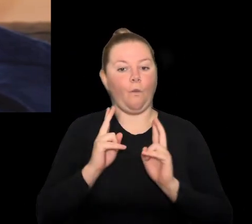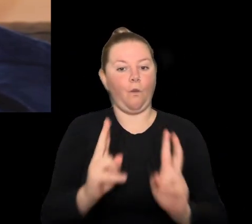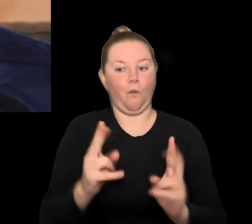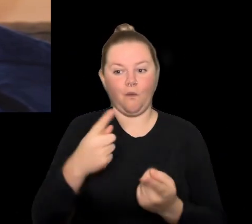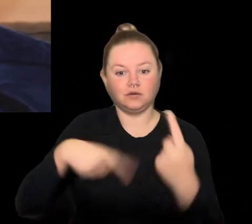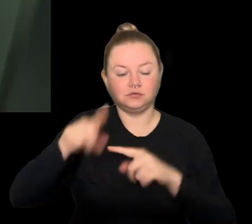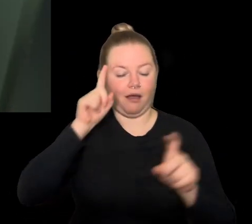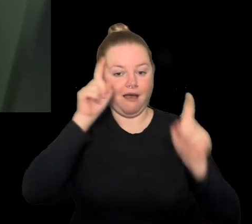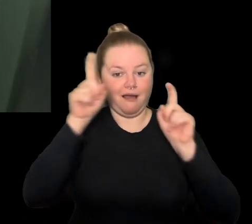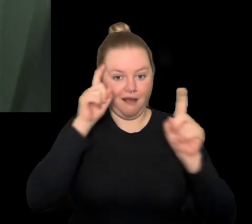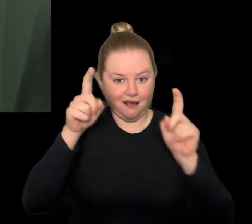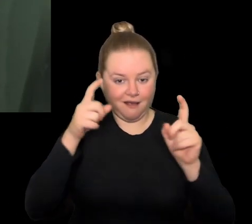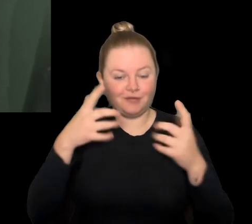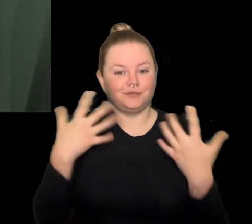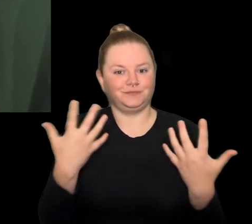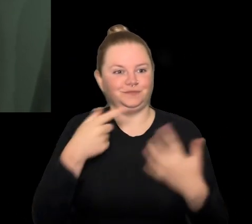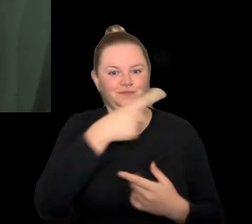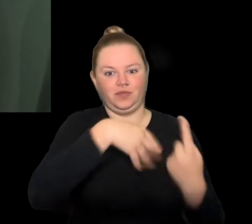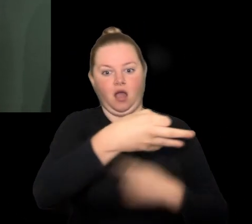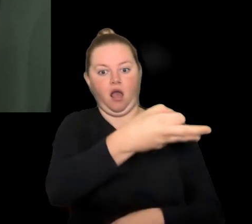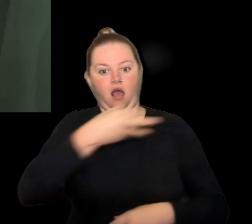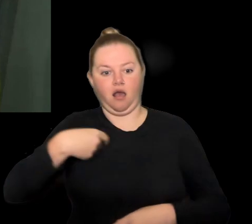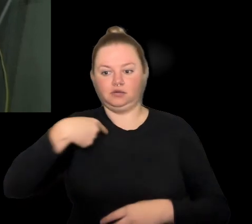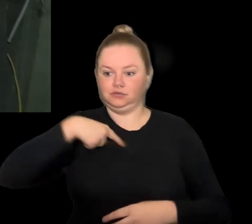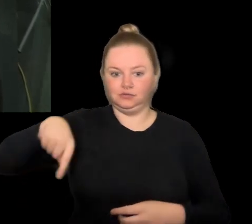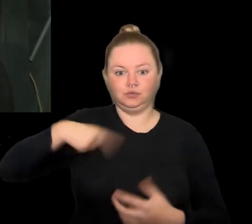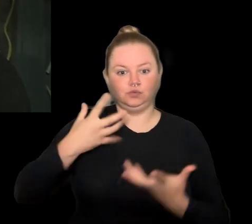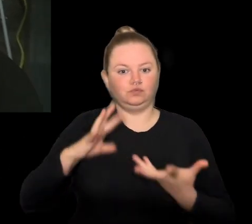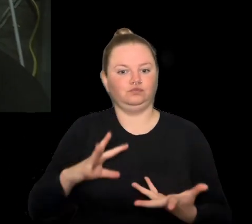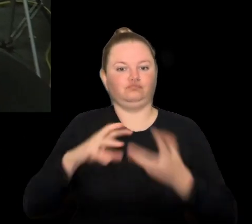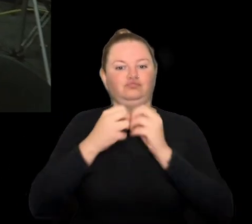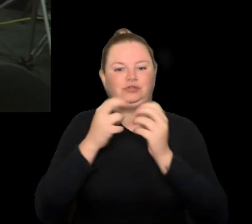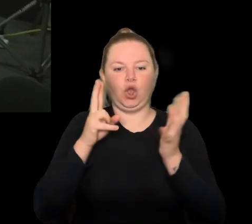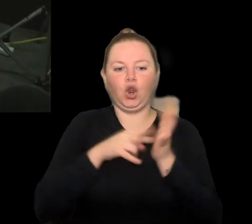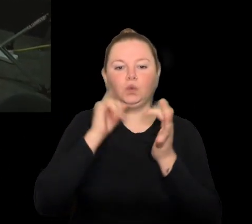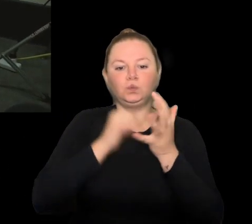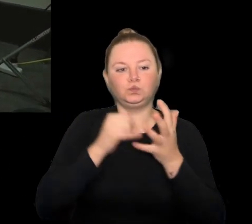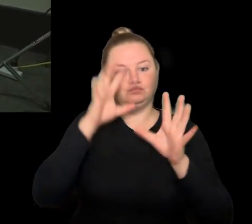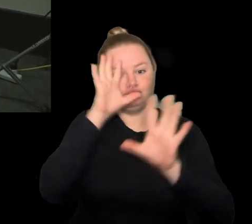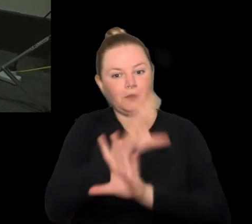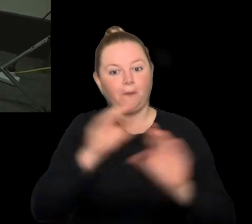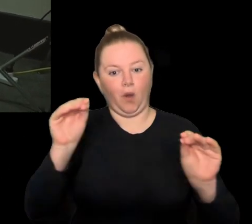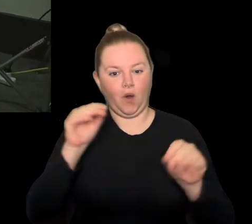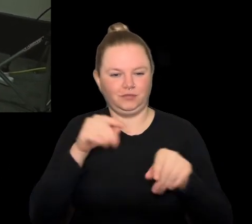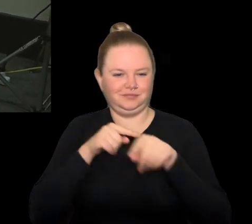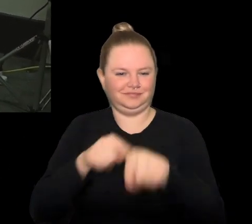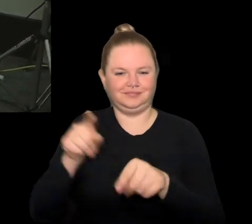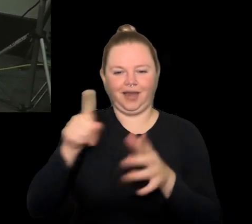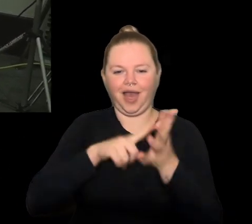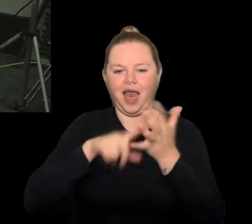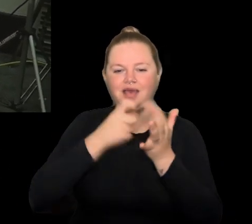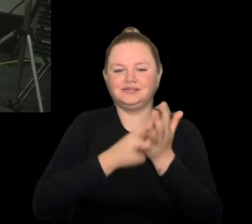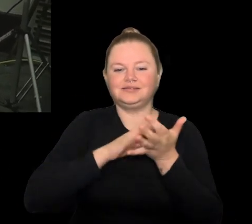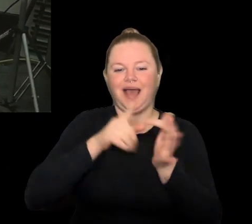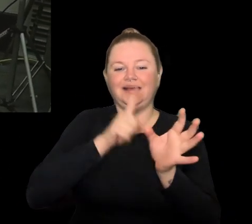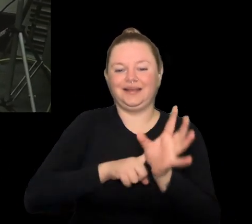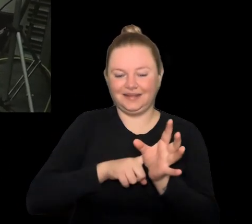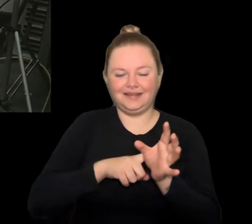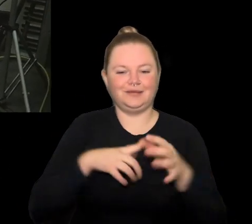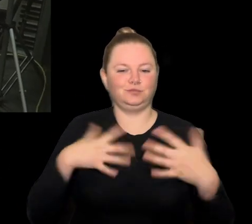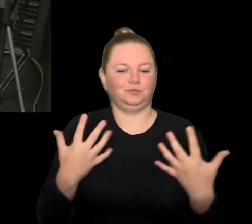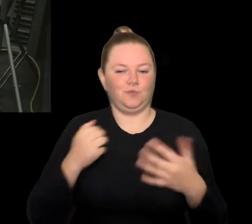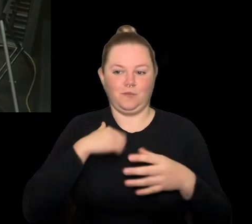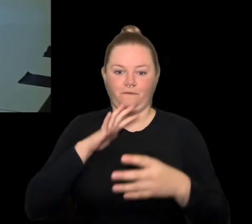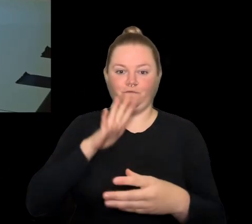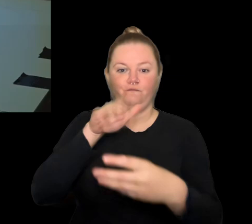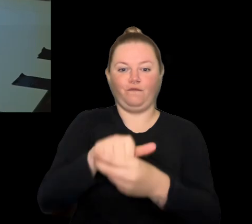on the wards. So we were asked to create a news report based in Alder Hey. So my involvement was,